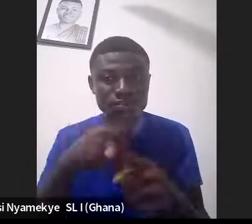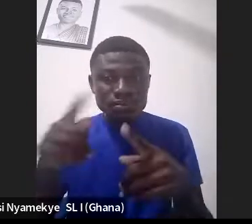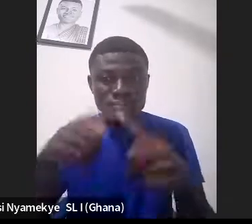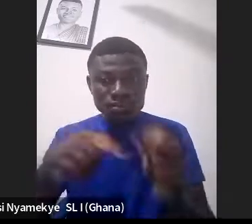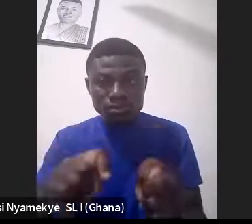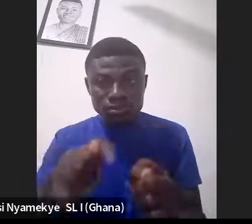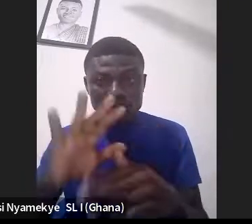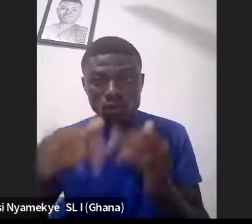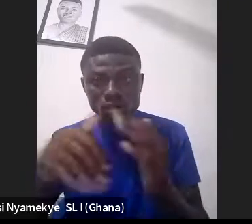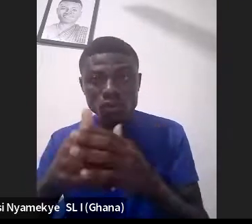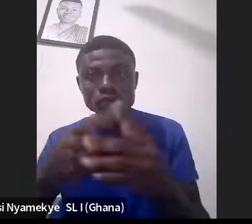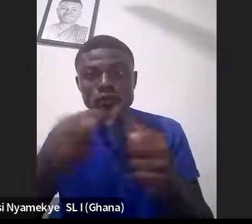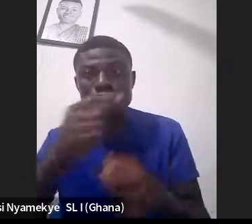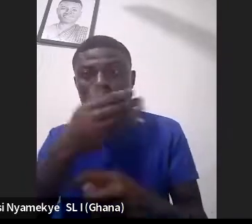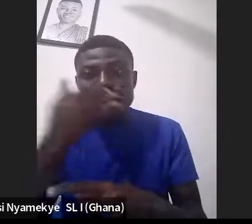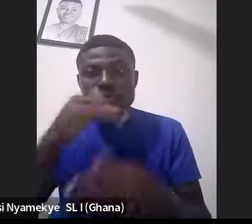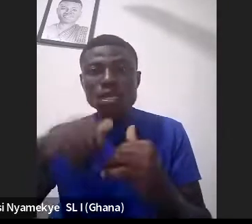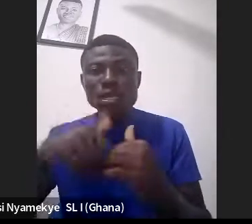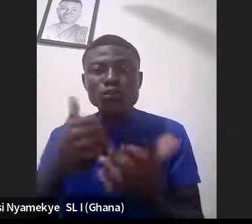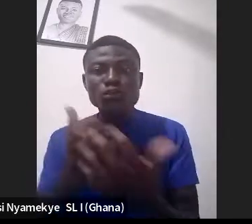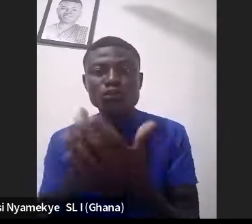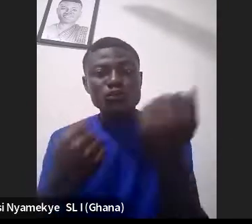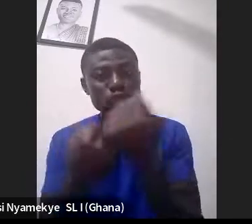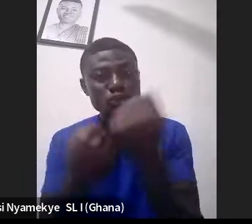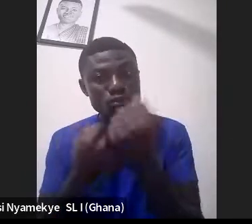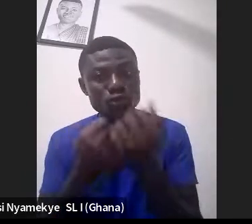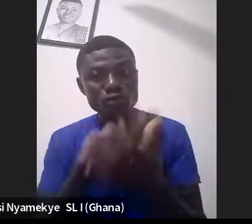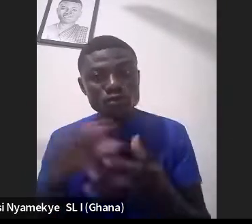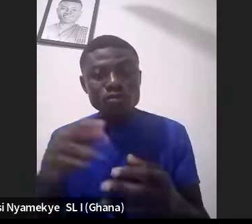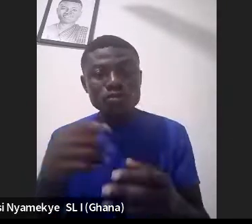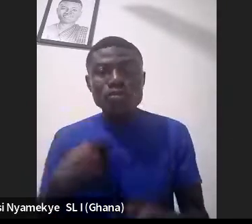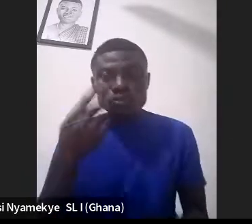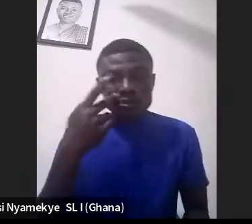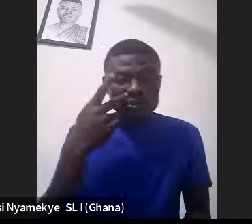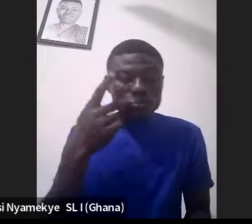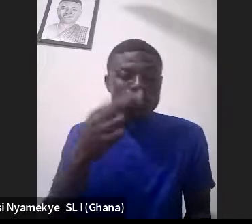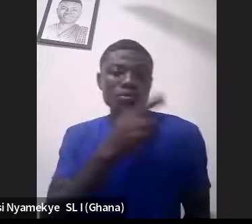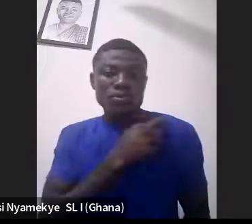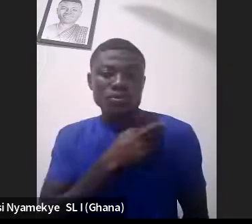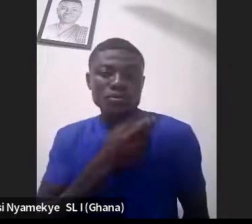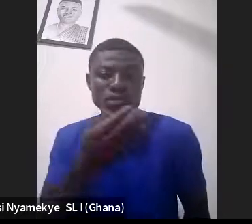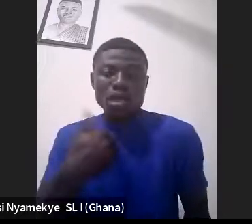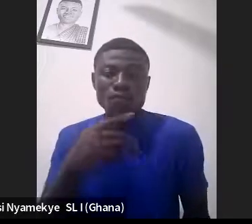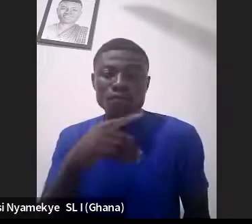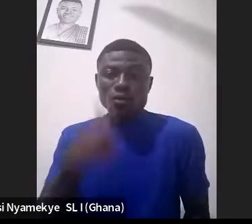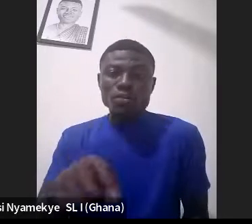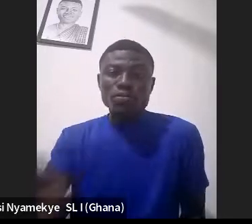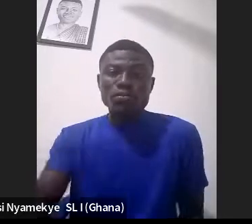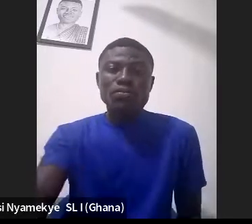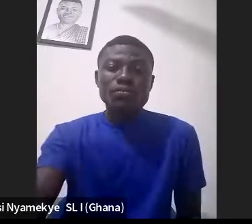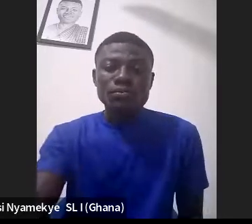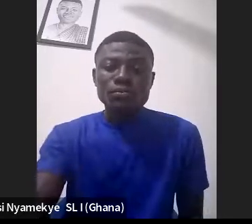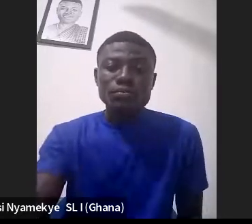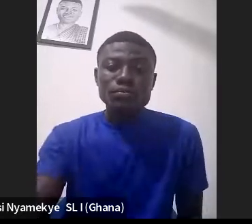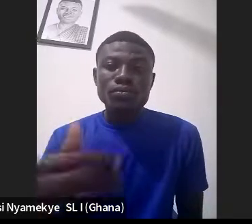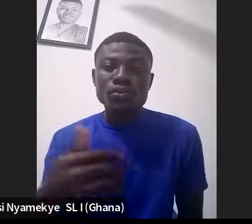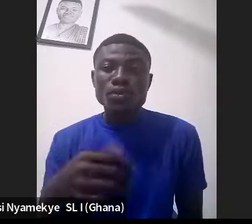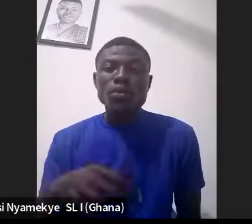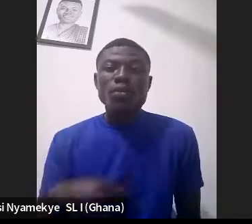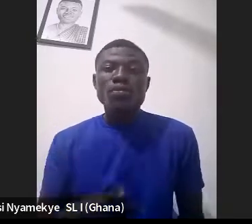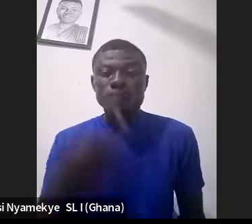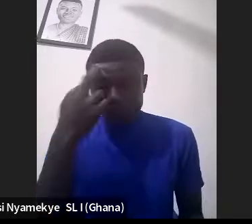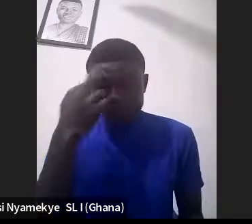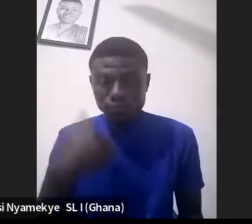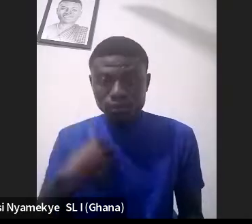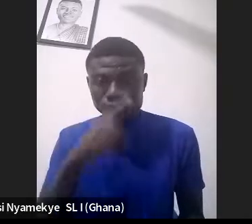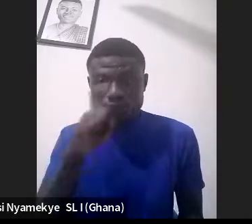best. Right. I see Rosa has raised her hand already. Rosa, do you want to say something? But before